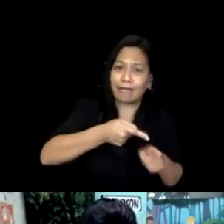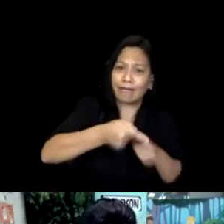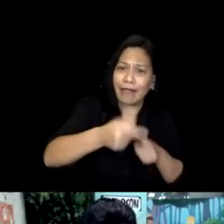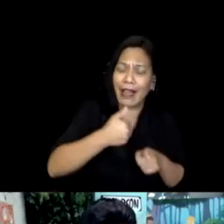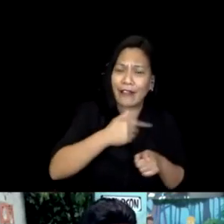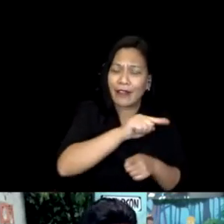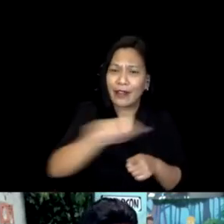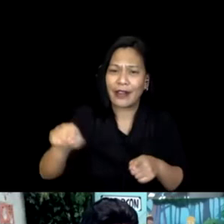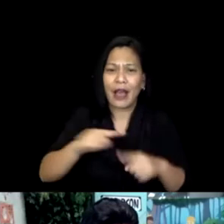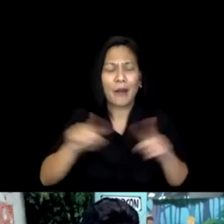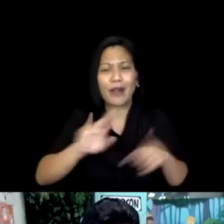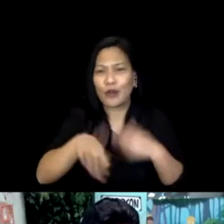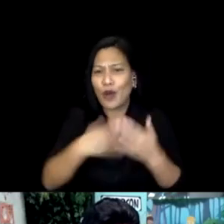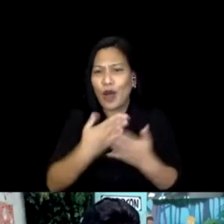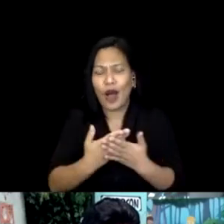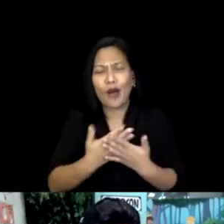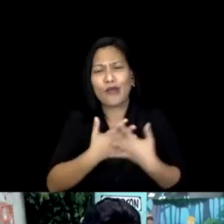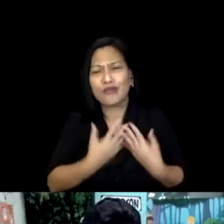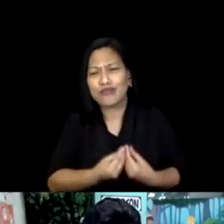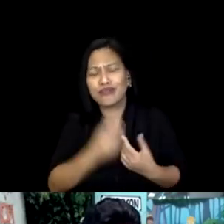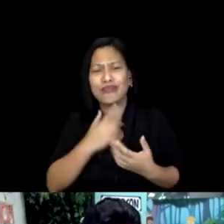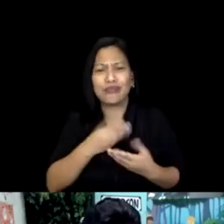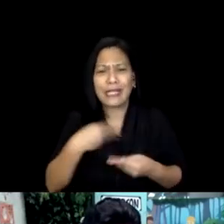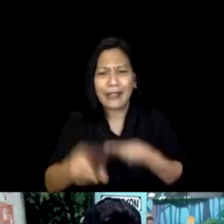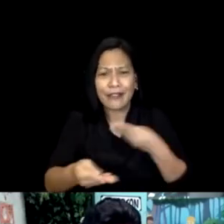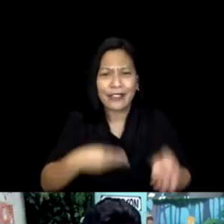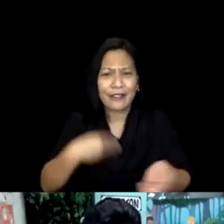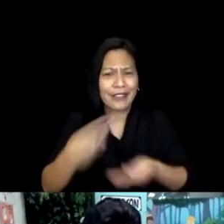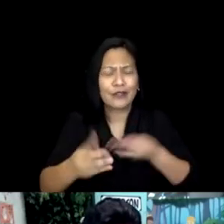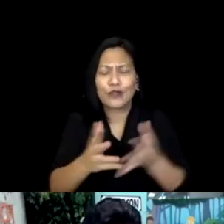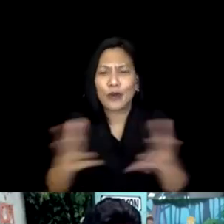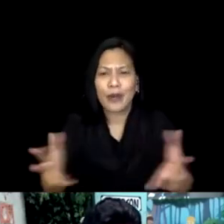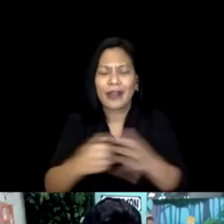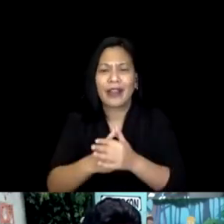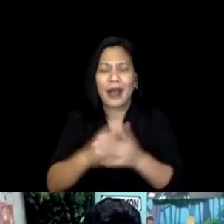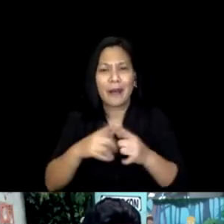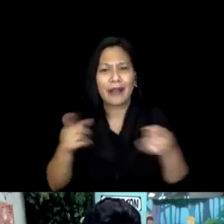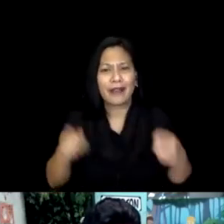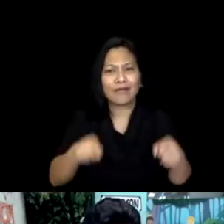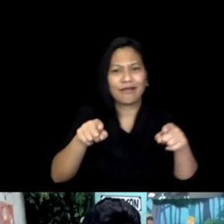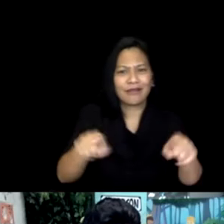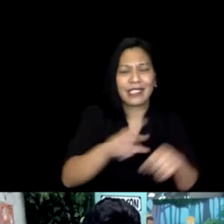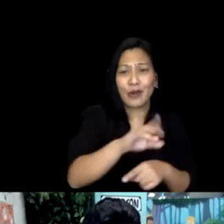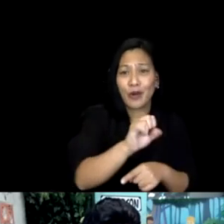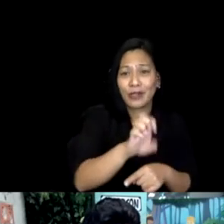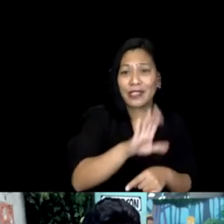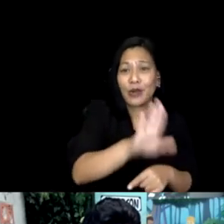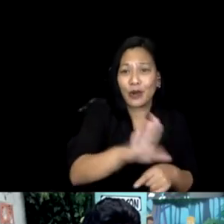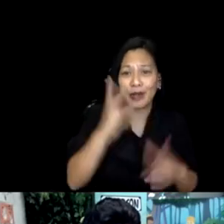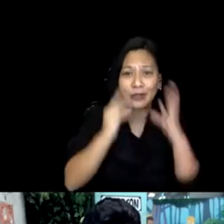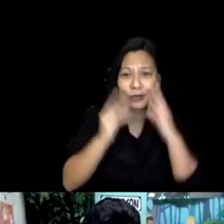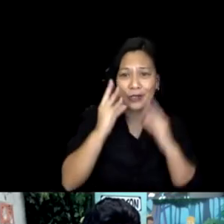Everybody was just so generous. It was very much a paralleling of the experience that Rosie has when she actually goes to this